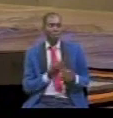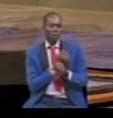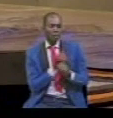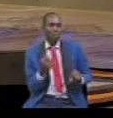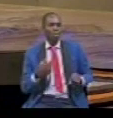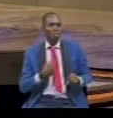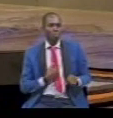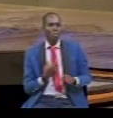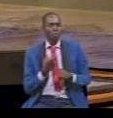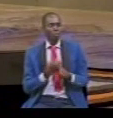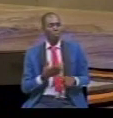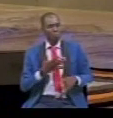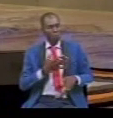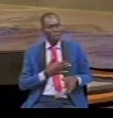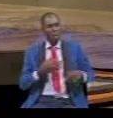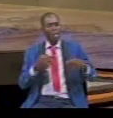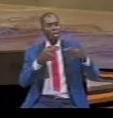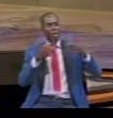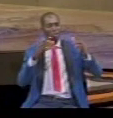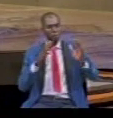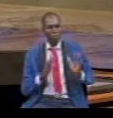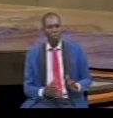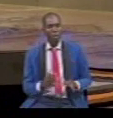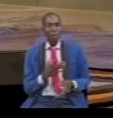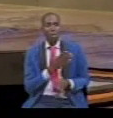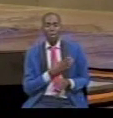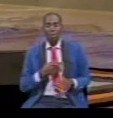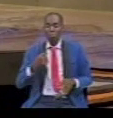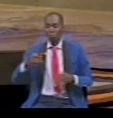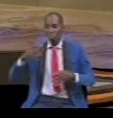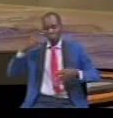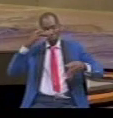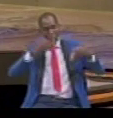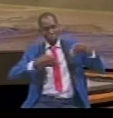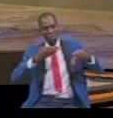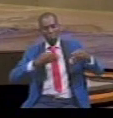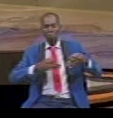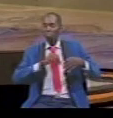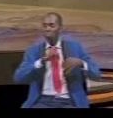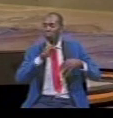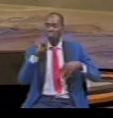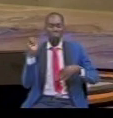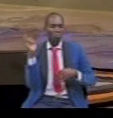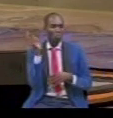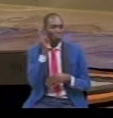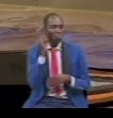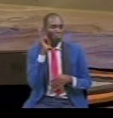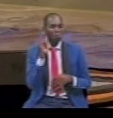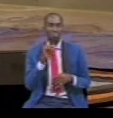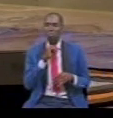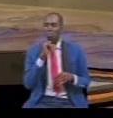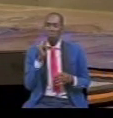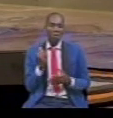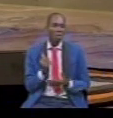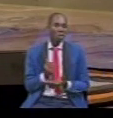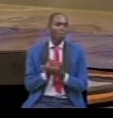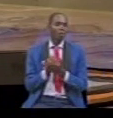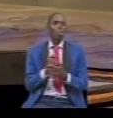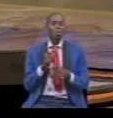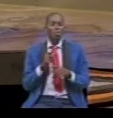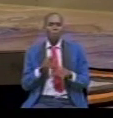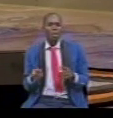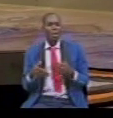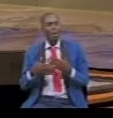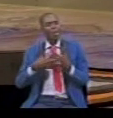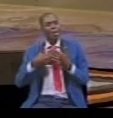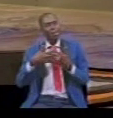adversary. And he would not for a while, for a time, for a season, but afterward he